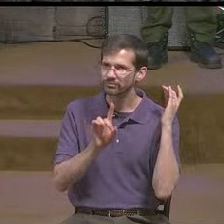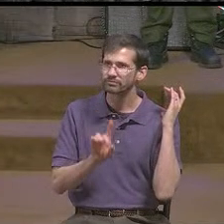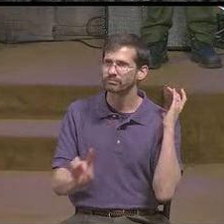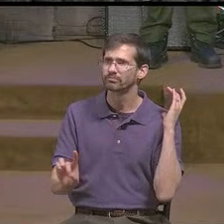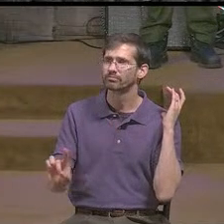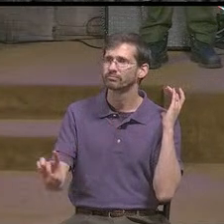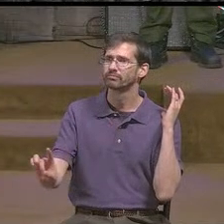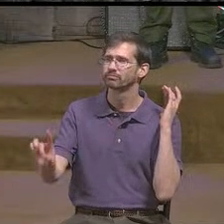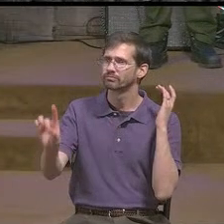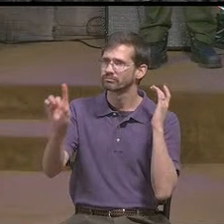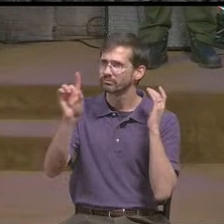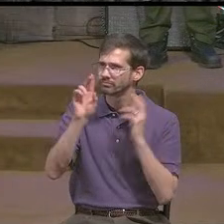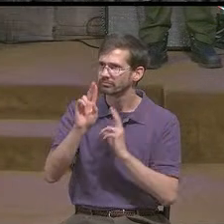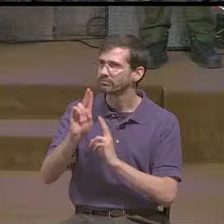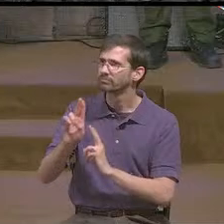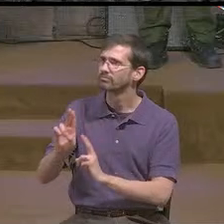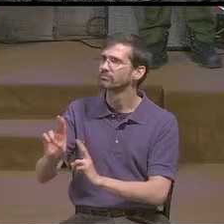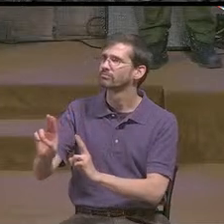With fear and